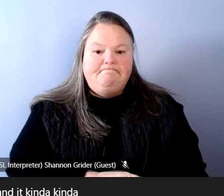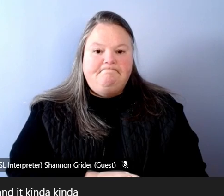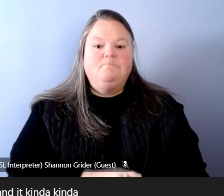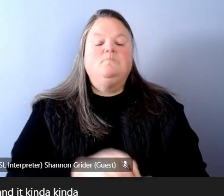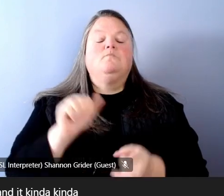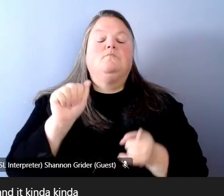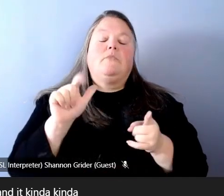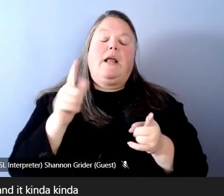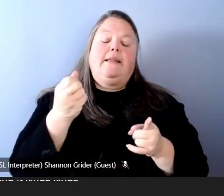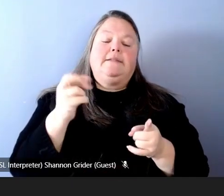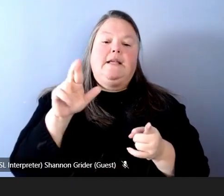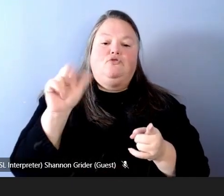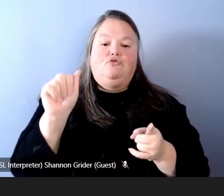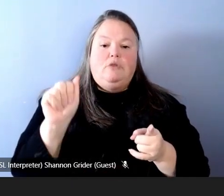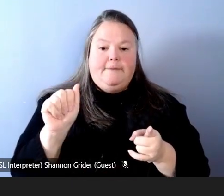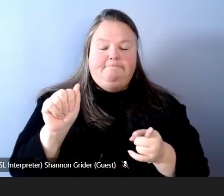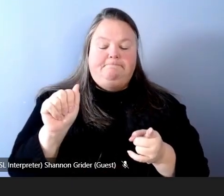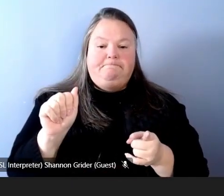Okay, so